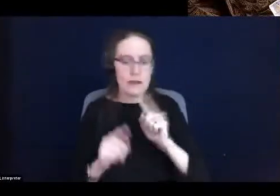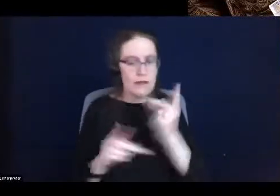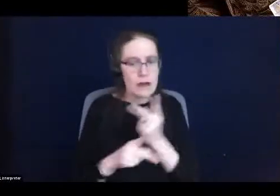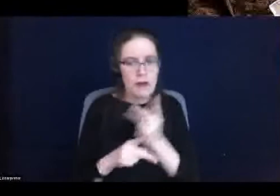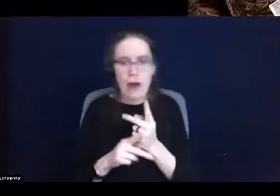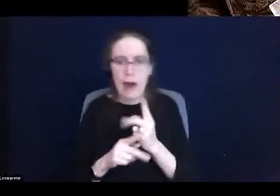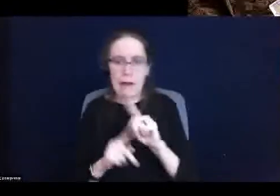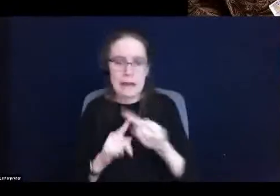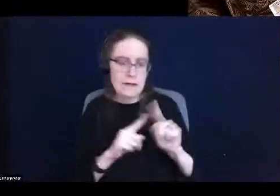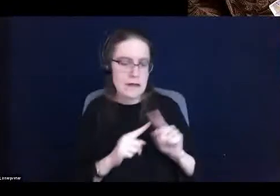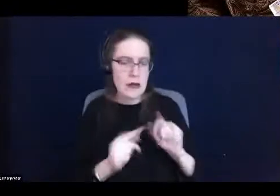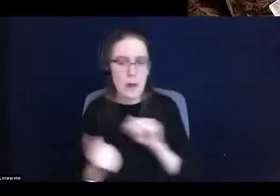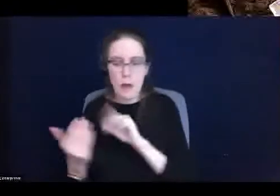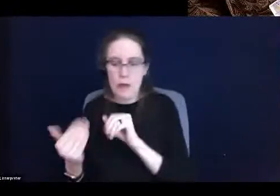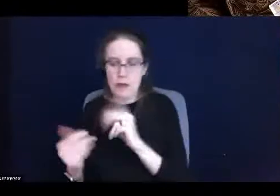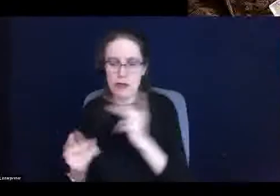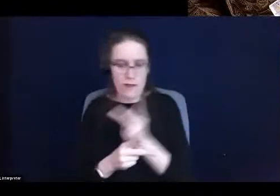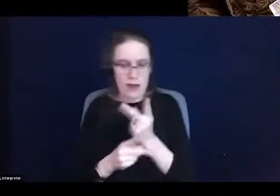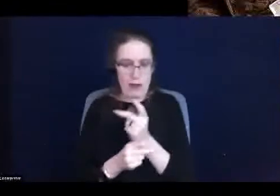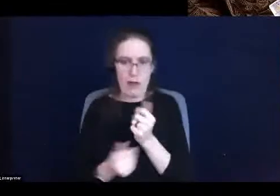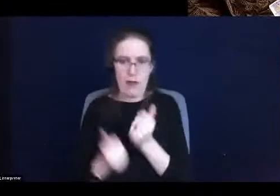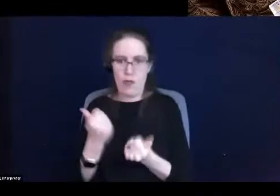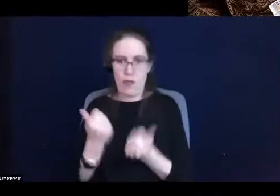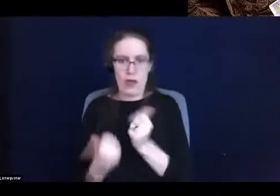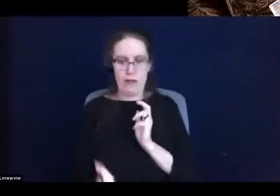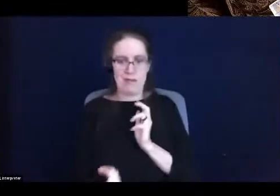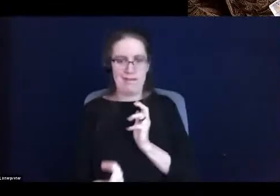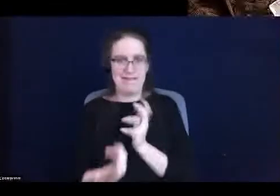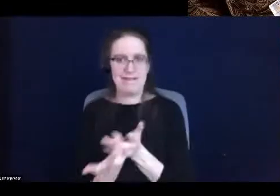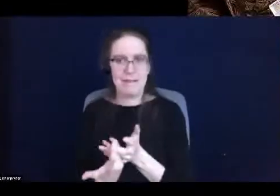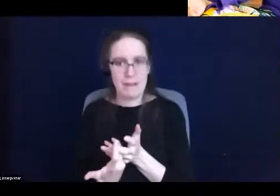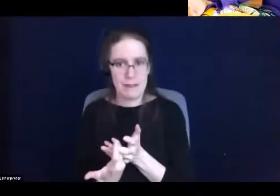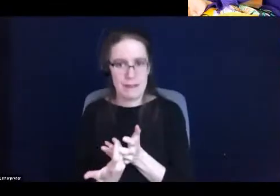what works for you.